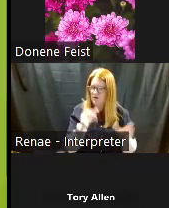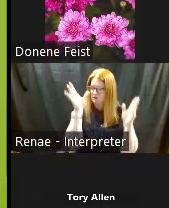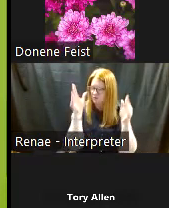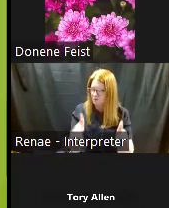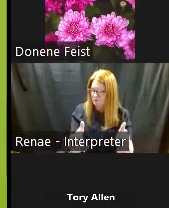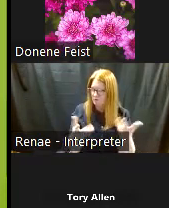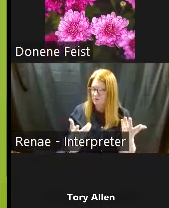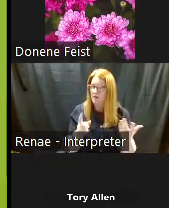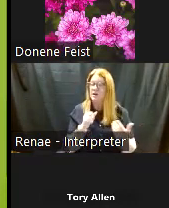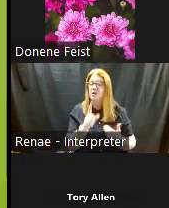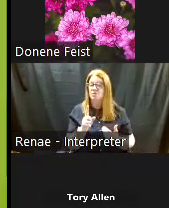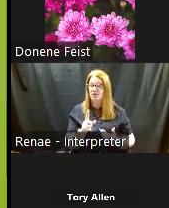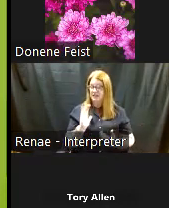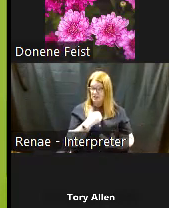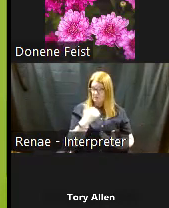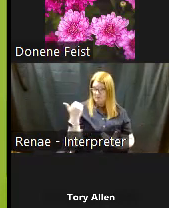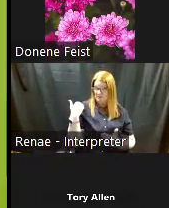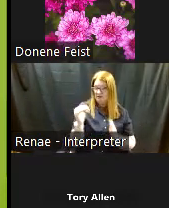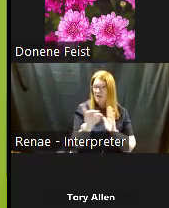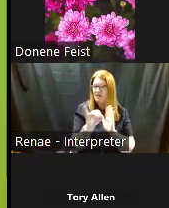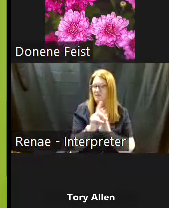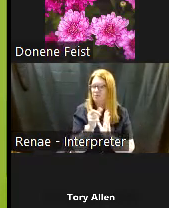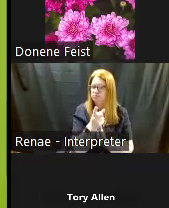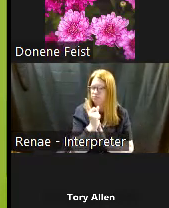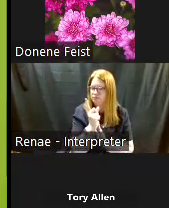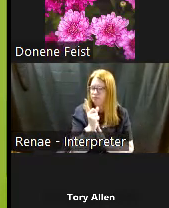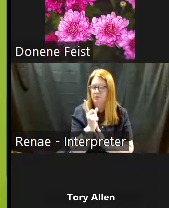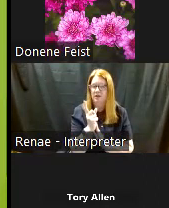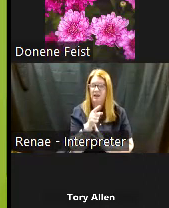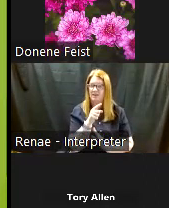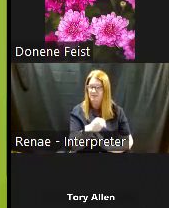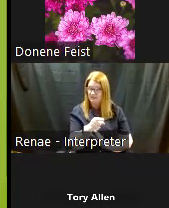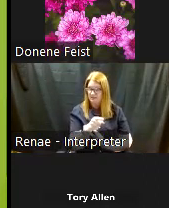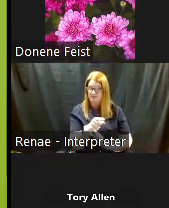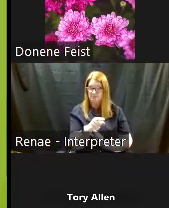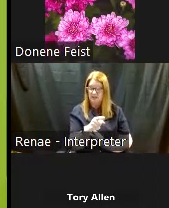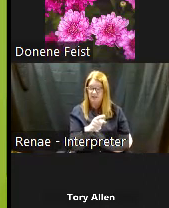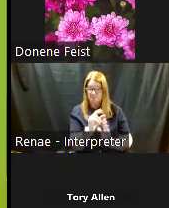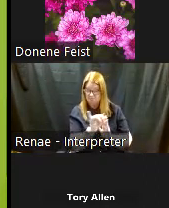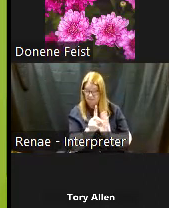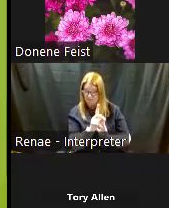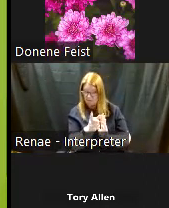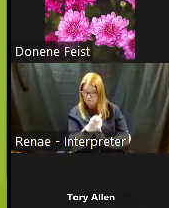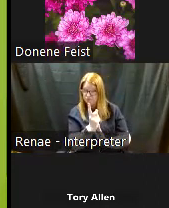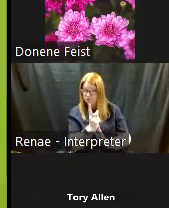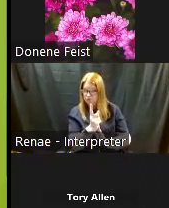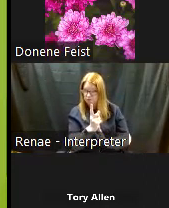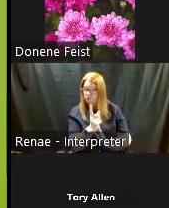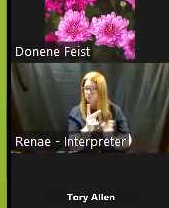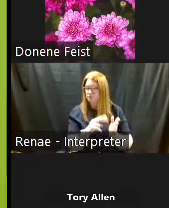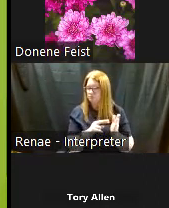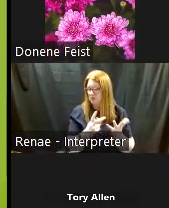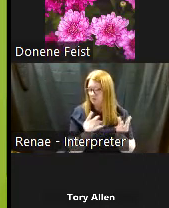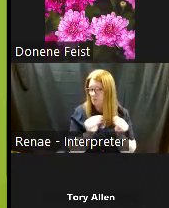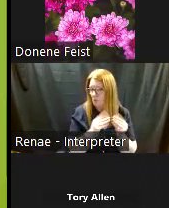our part in identifying things early. And early intervention is the key to success in most of these, in any chronic health